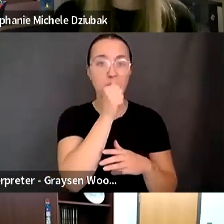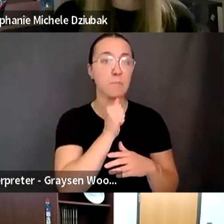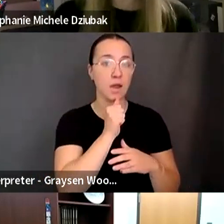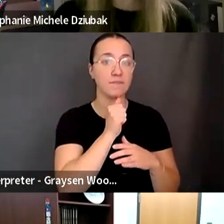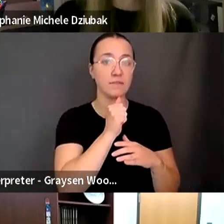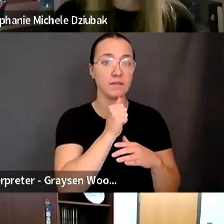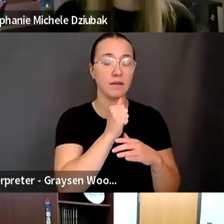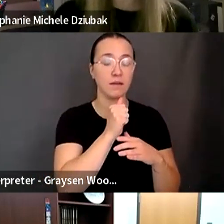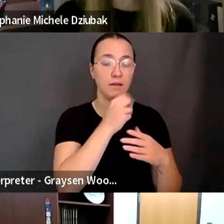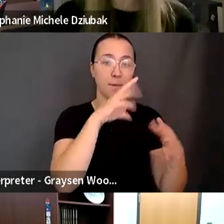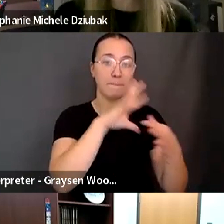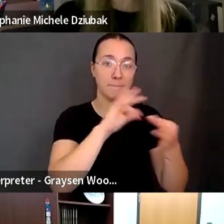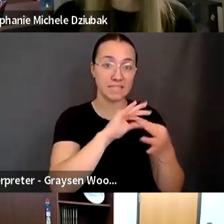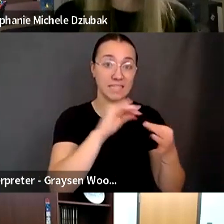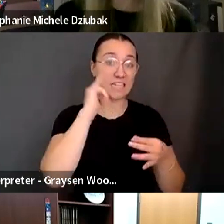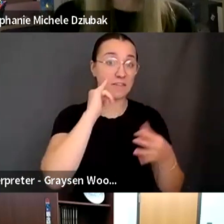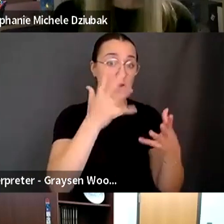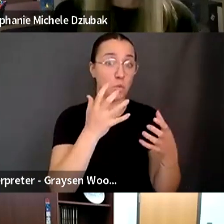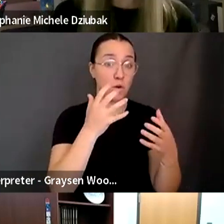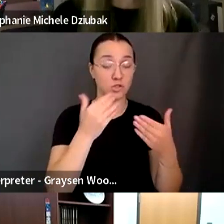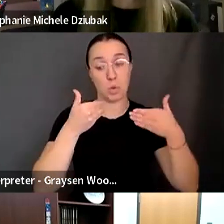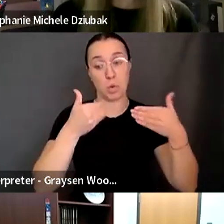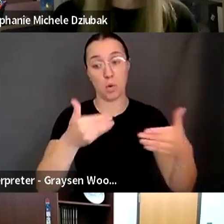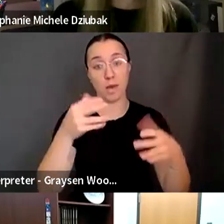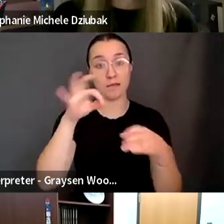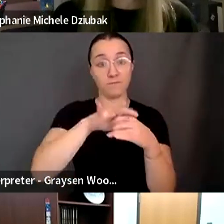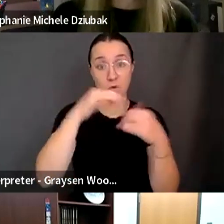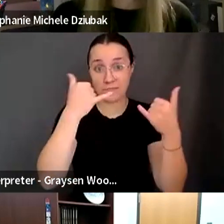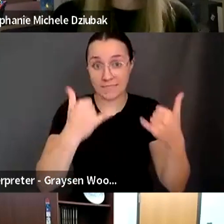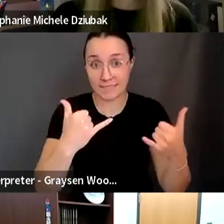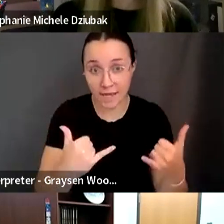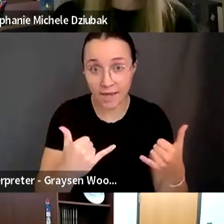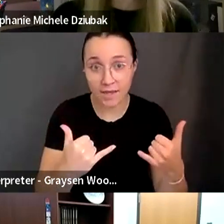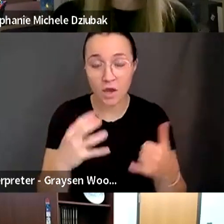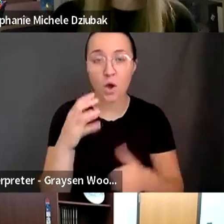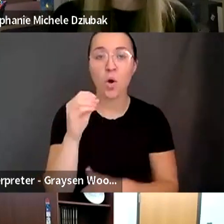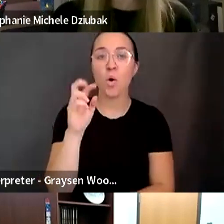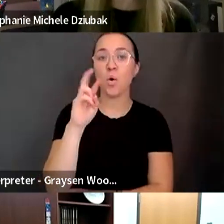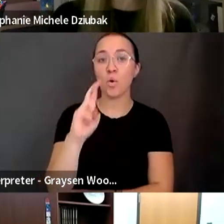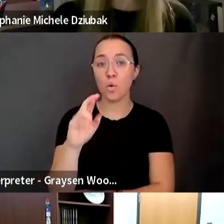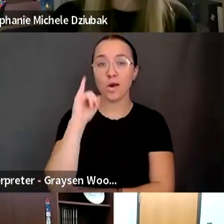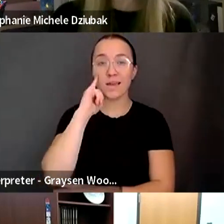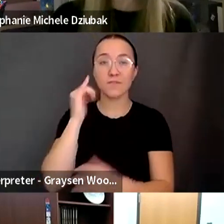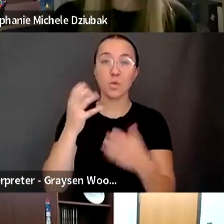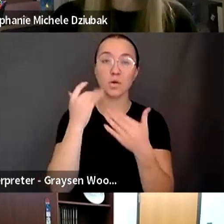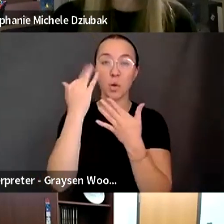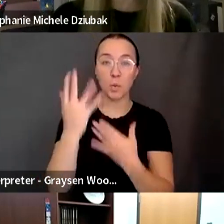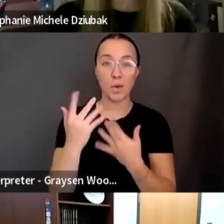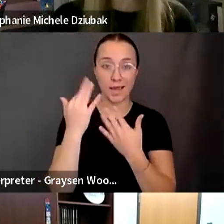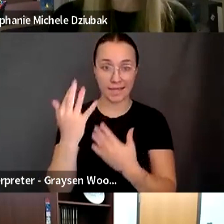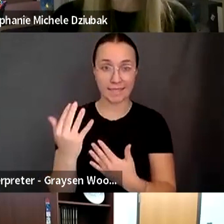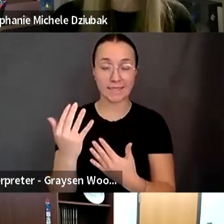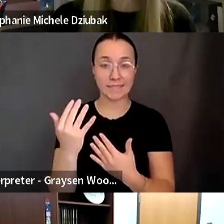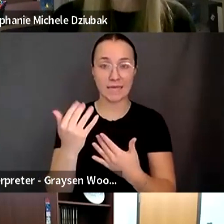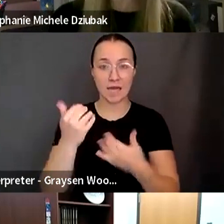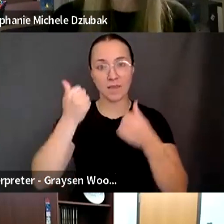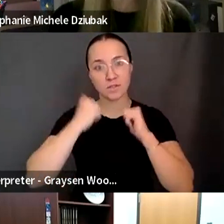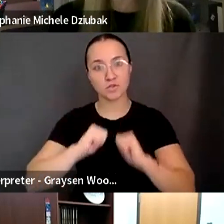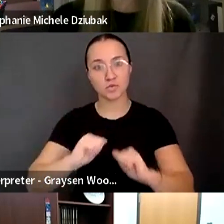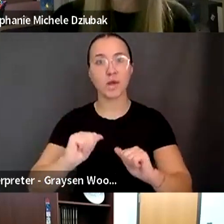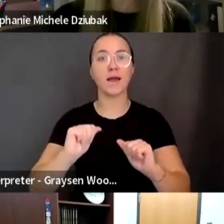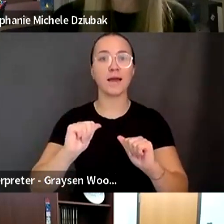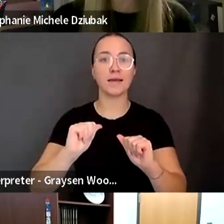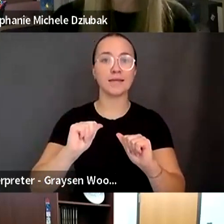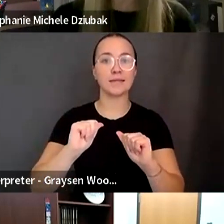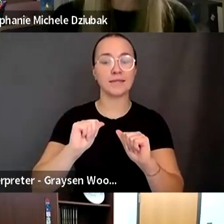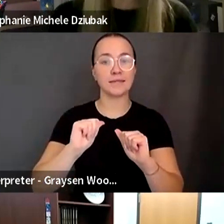would like me to put you in a poll today? Or if you would like to wait and try to pick this back